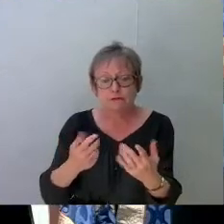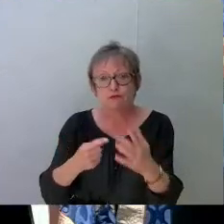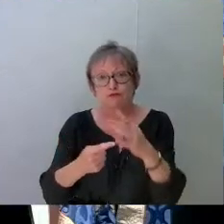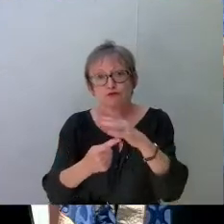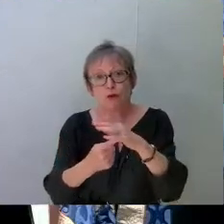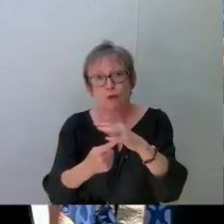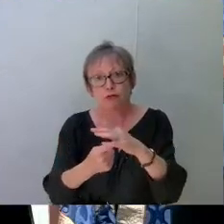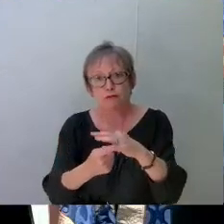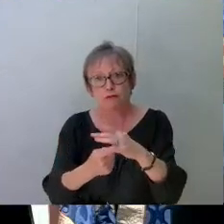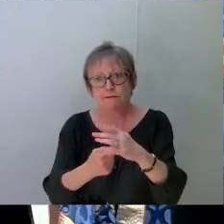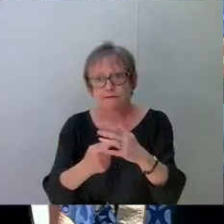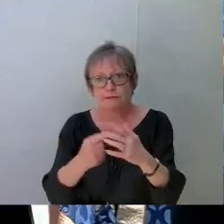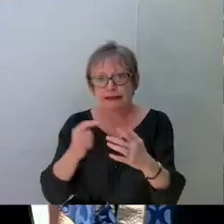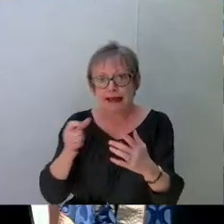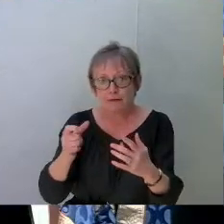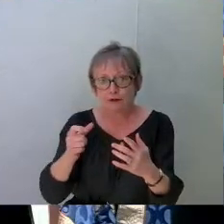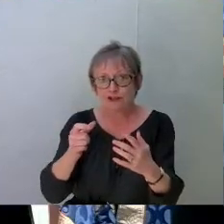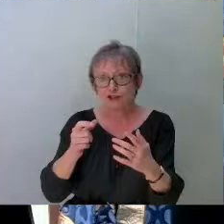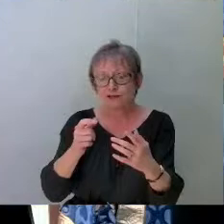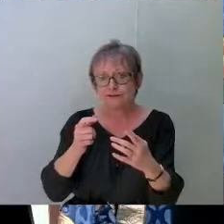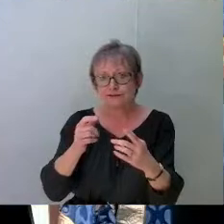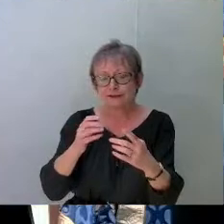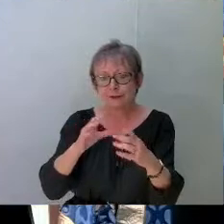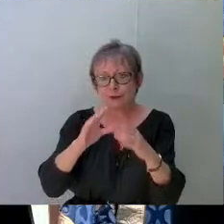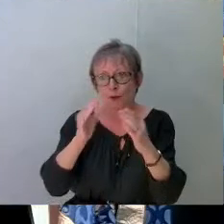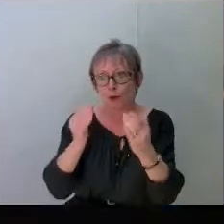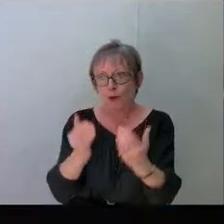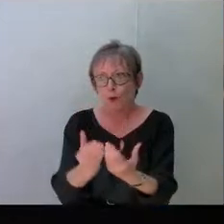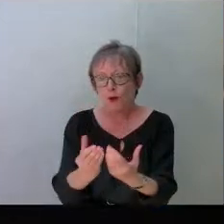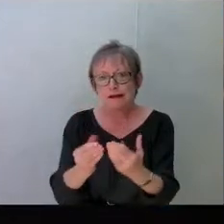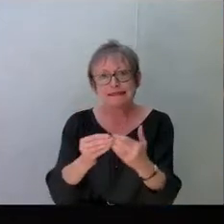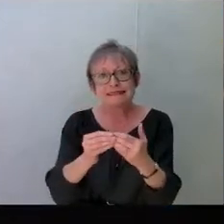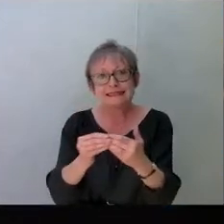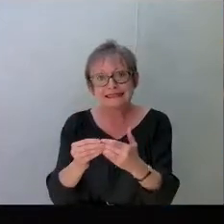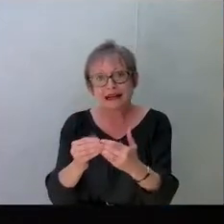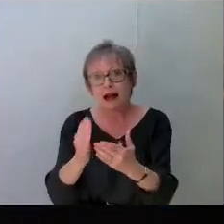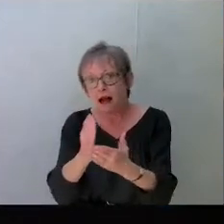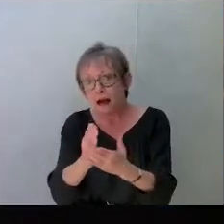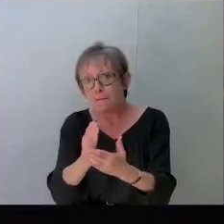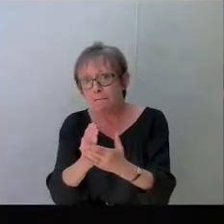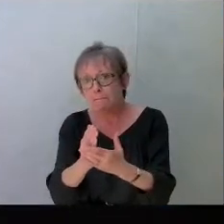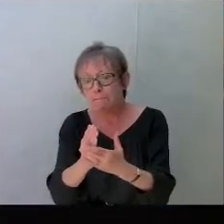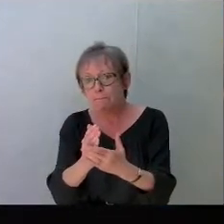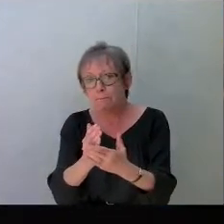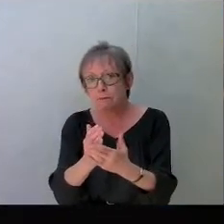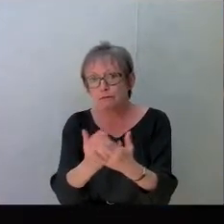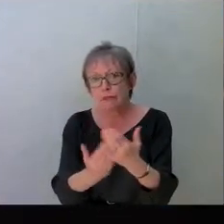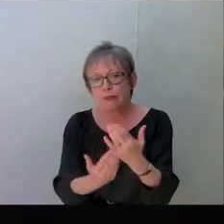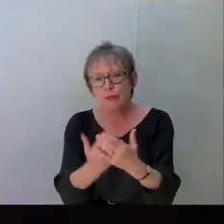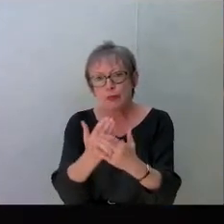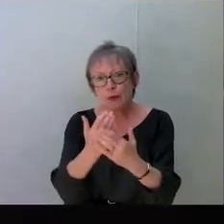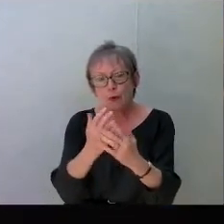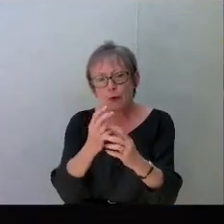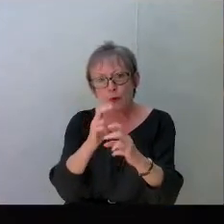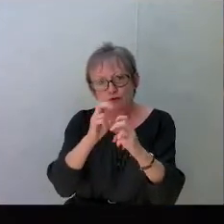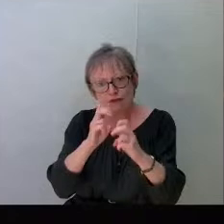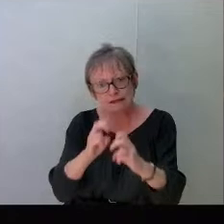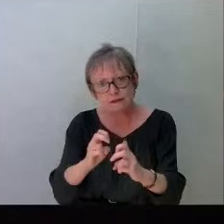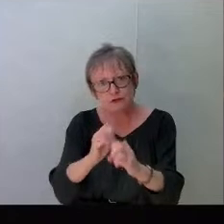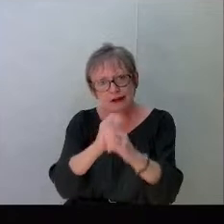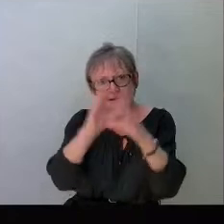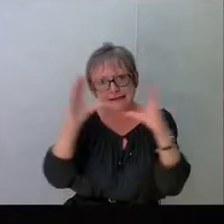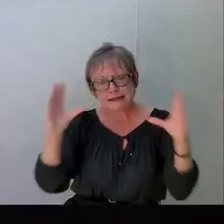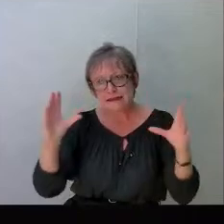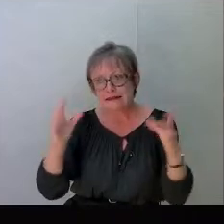over a decade. We're a world leader, genuinely a world leader, in new areas of research that are changing the way